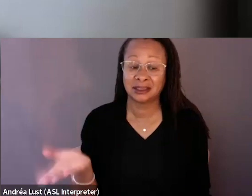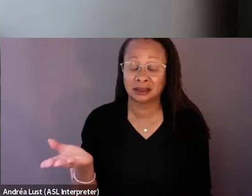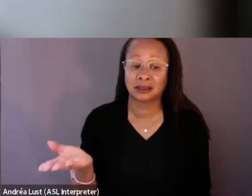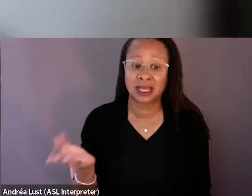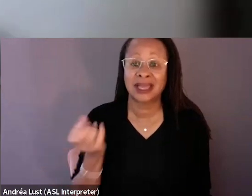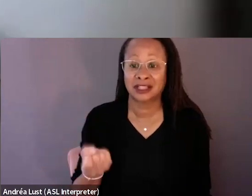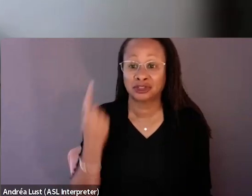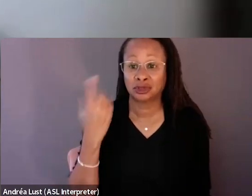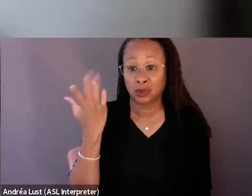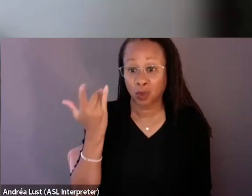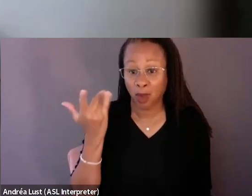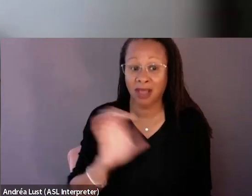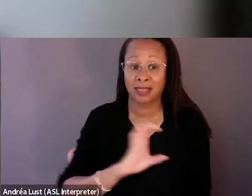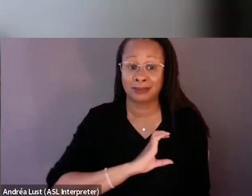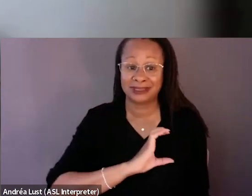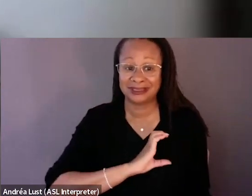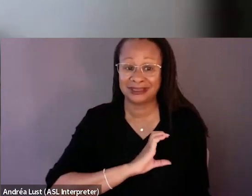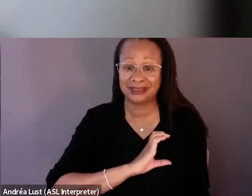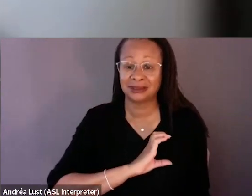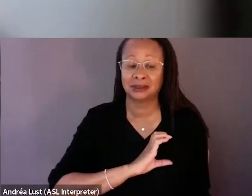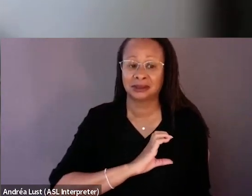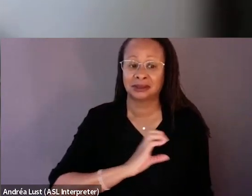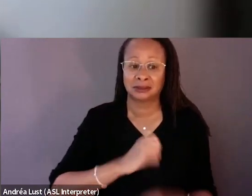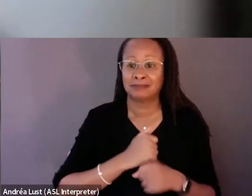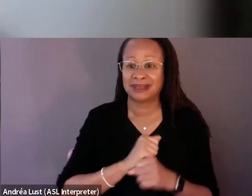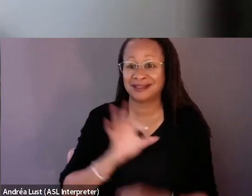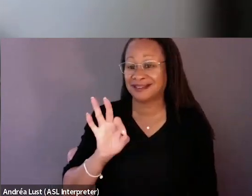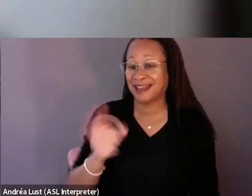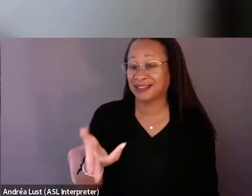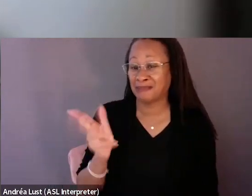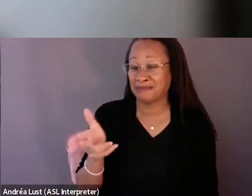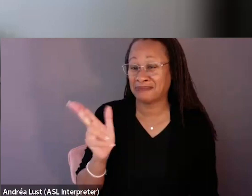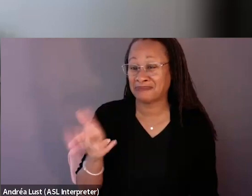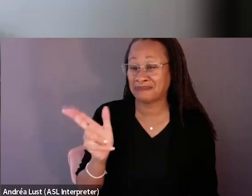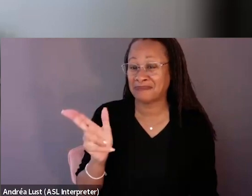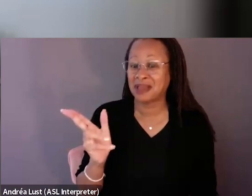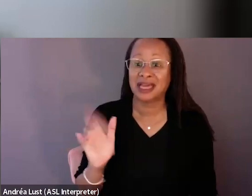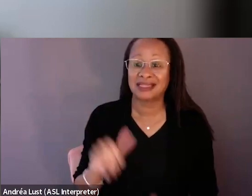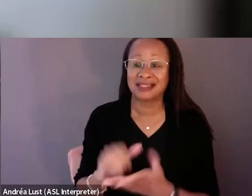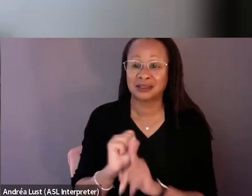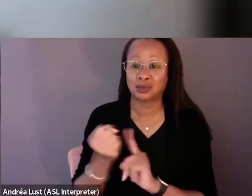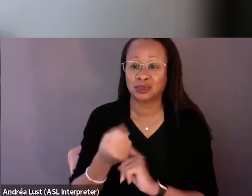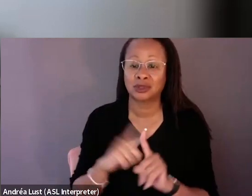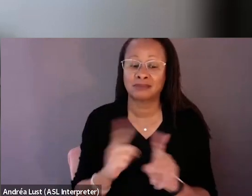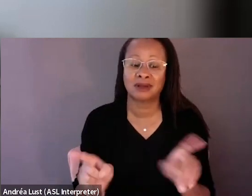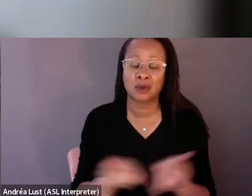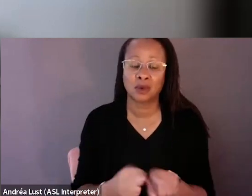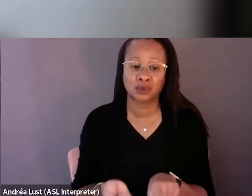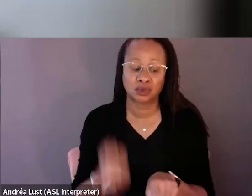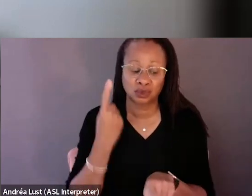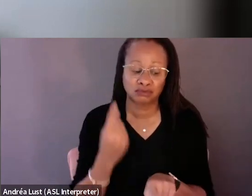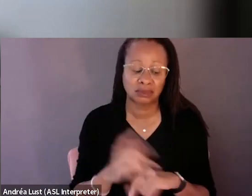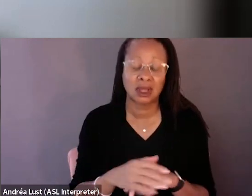They understand why the police make nice shots in that incident, but they also understand they